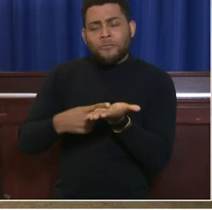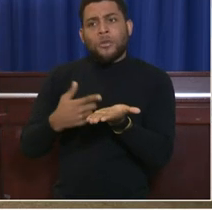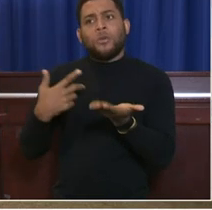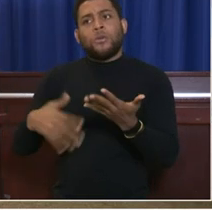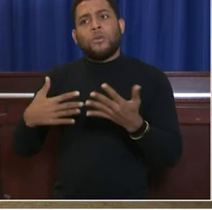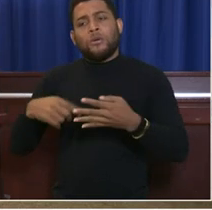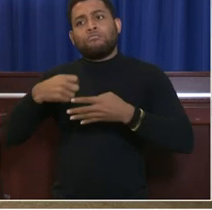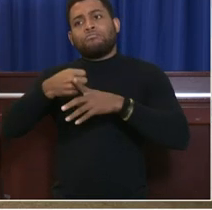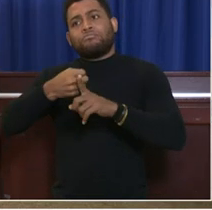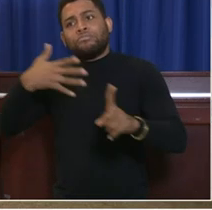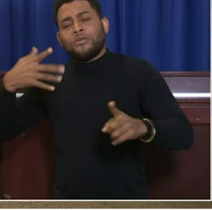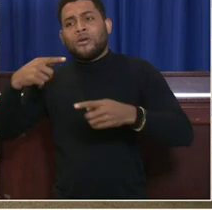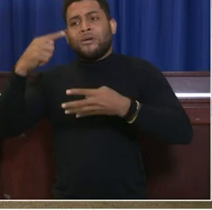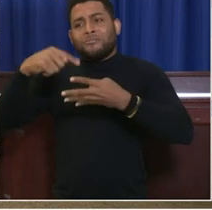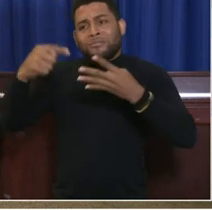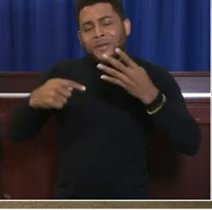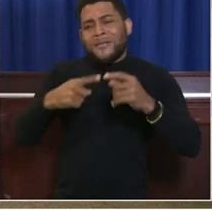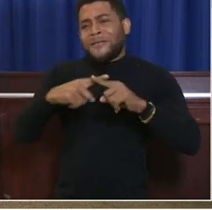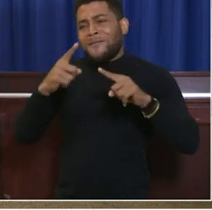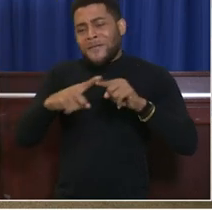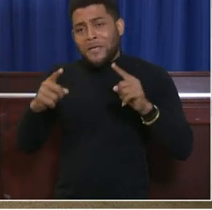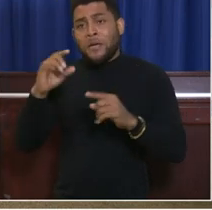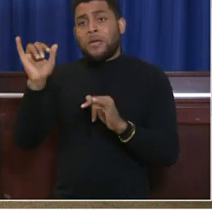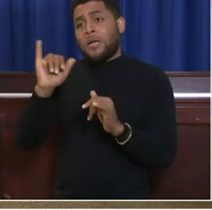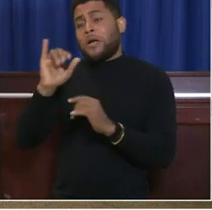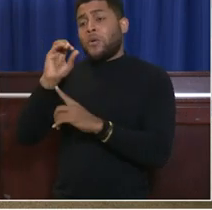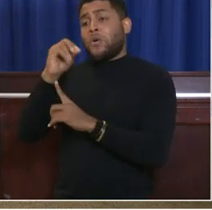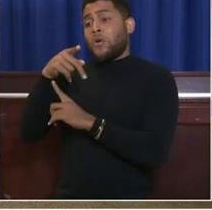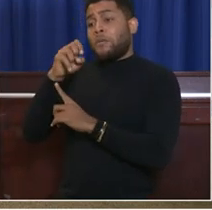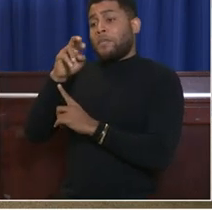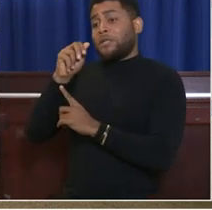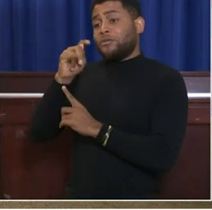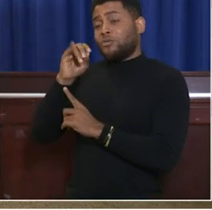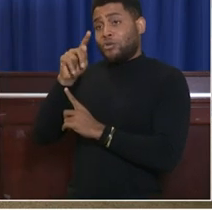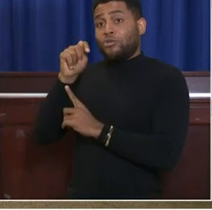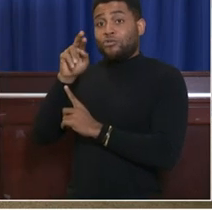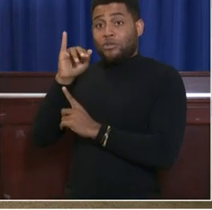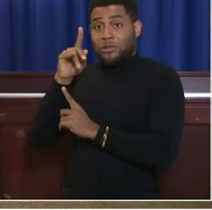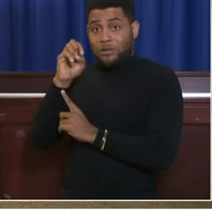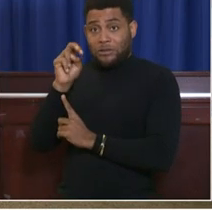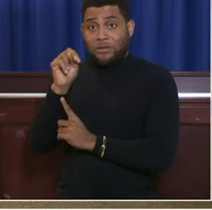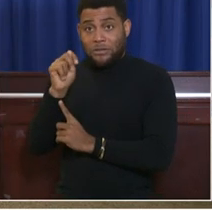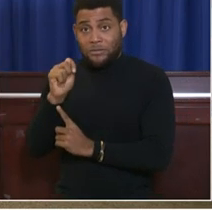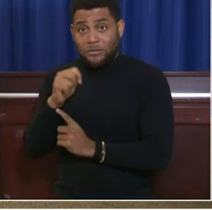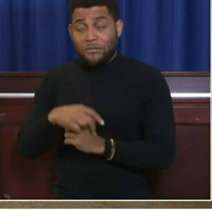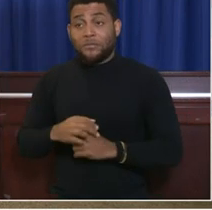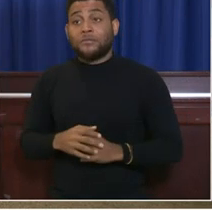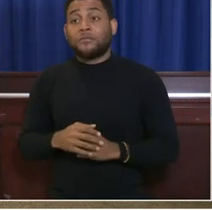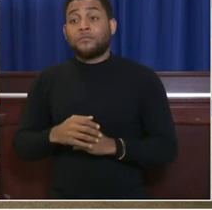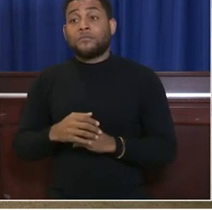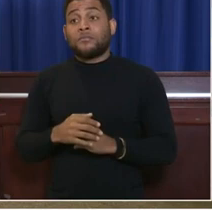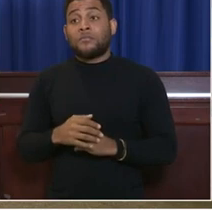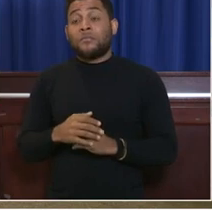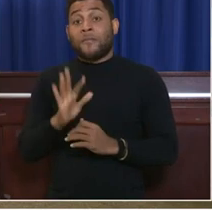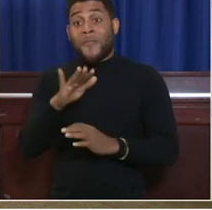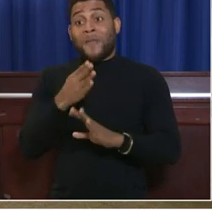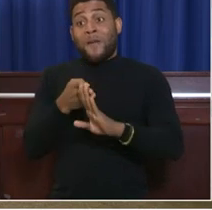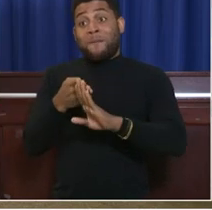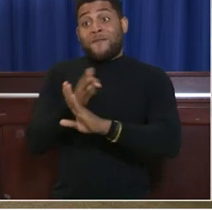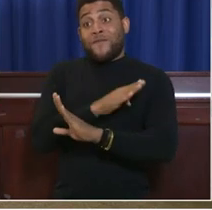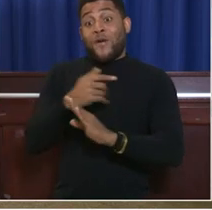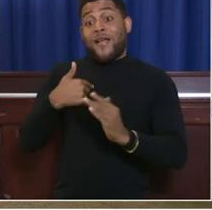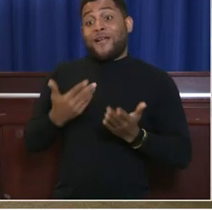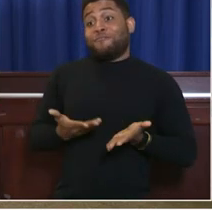where we finalized the plans for this operation. Before turning the podium over to Assistant Director in charge of the